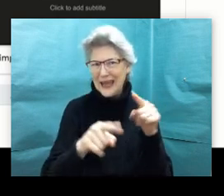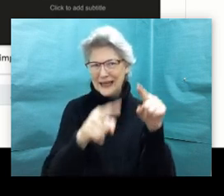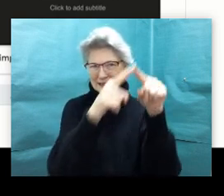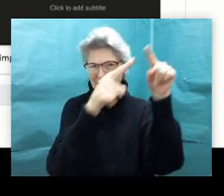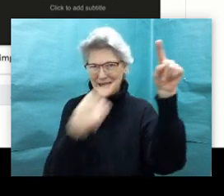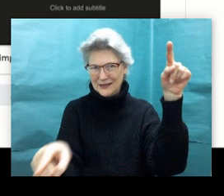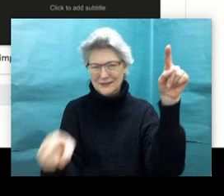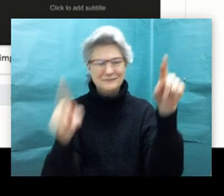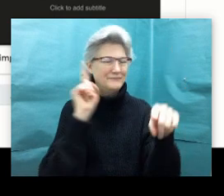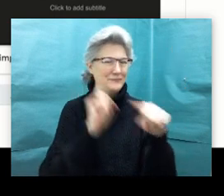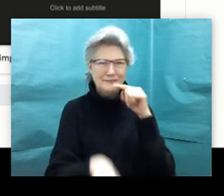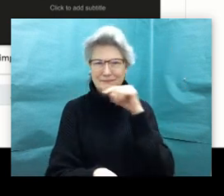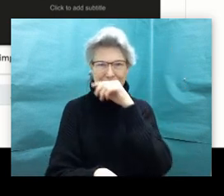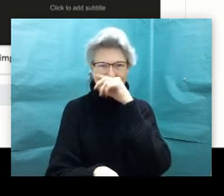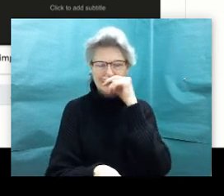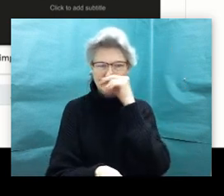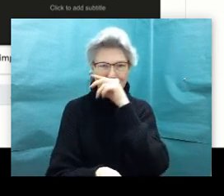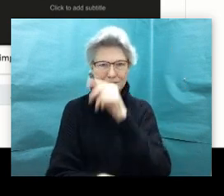does not work.